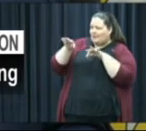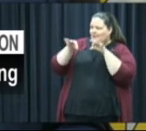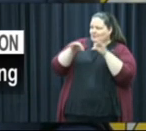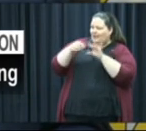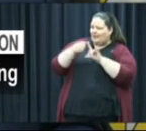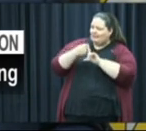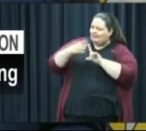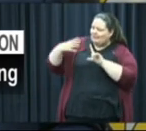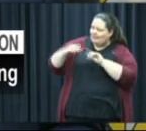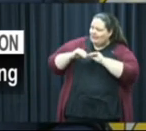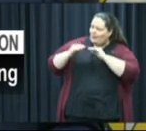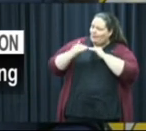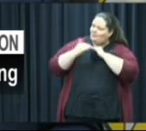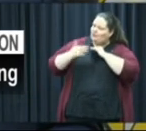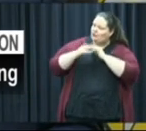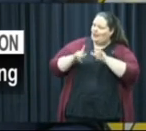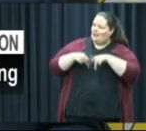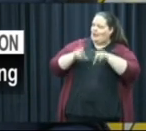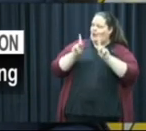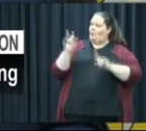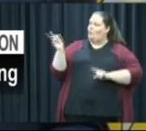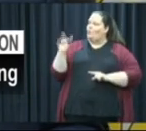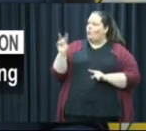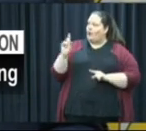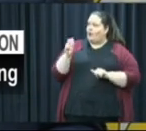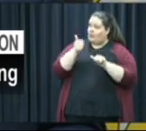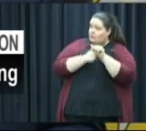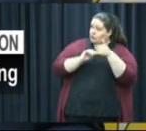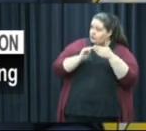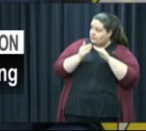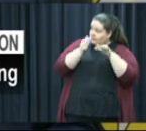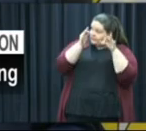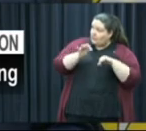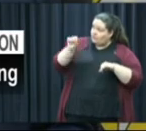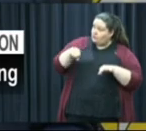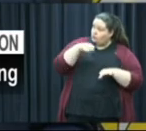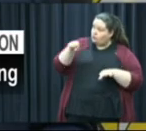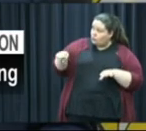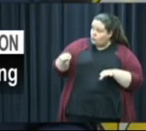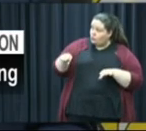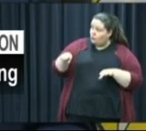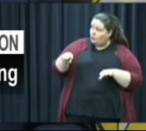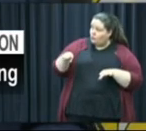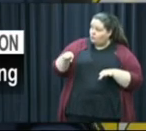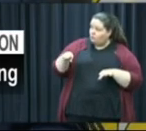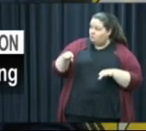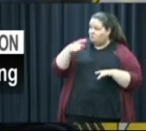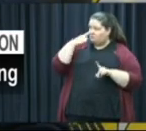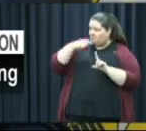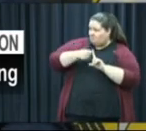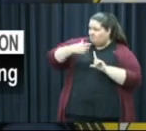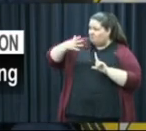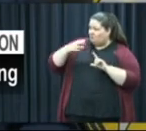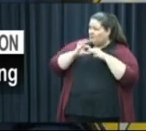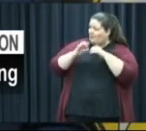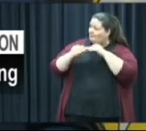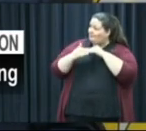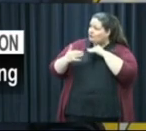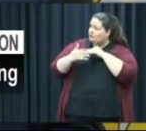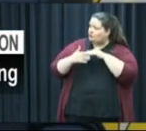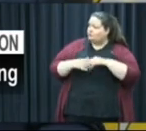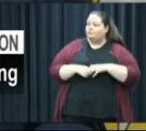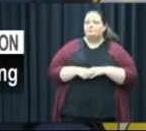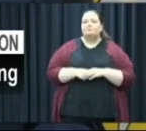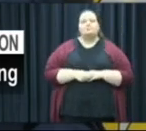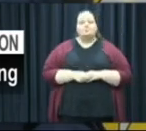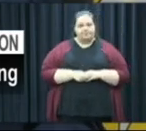beaches officially opening up, and if it's still up to each municipality to open up their own? beaches and parks? We are